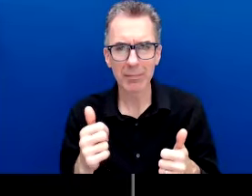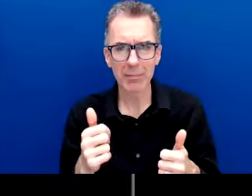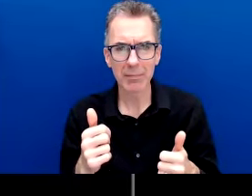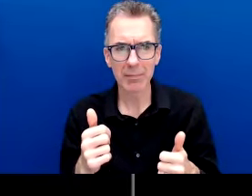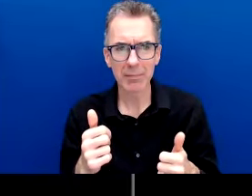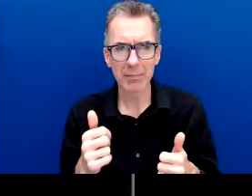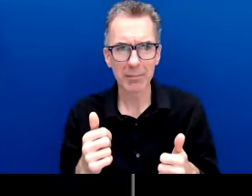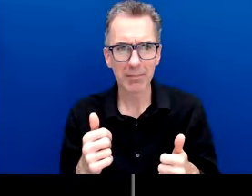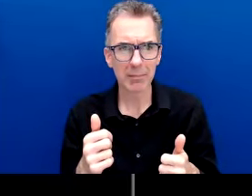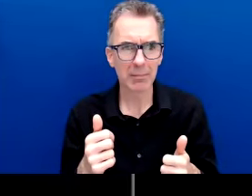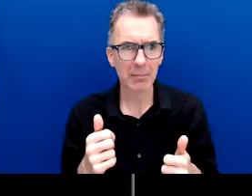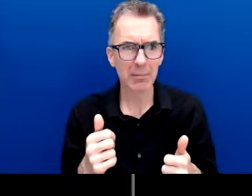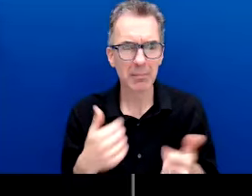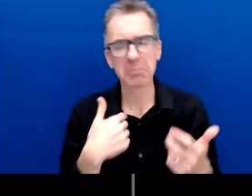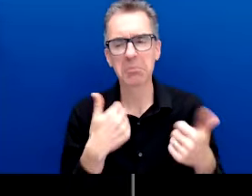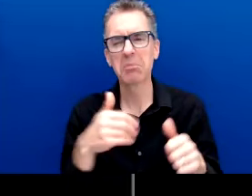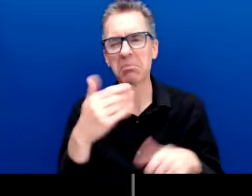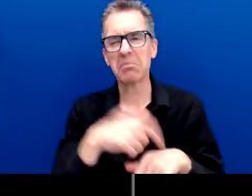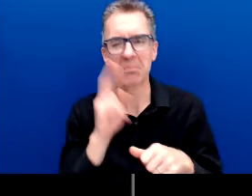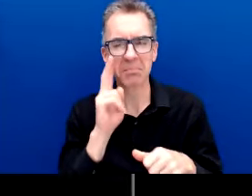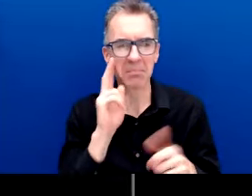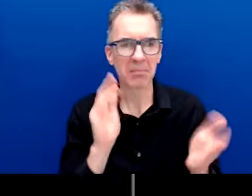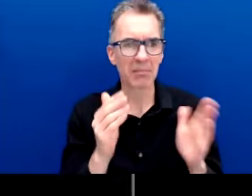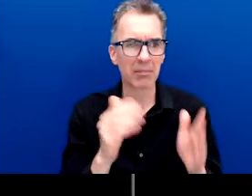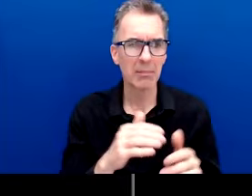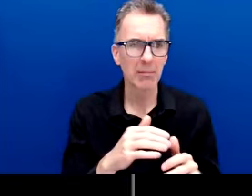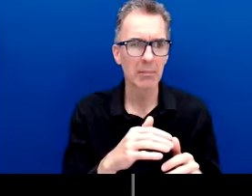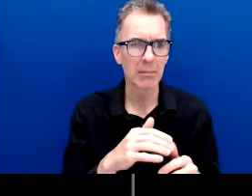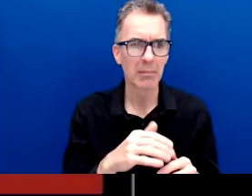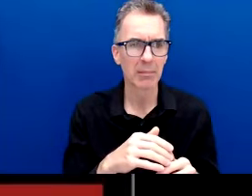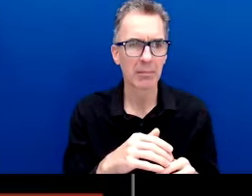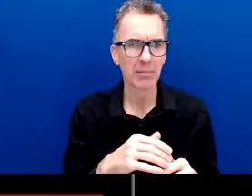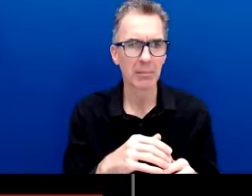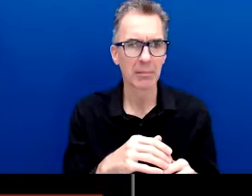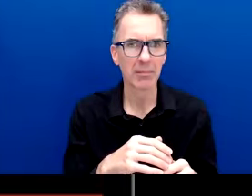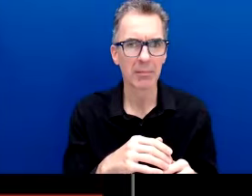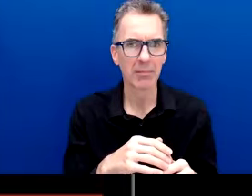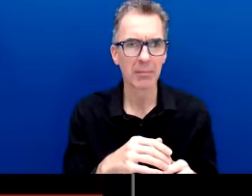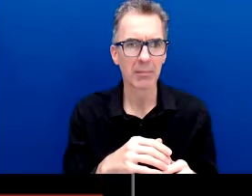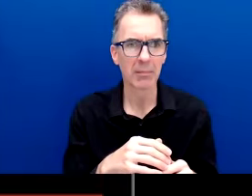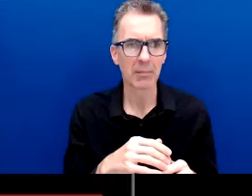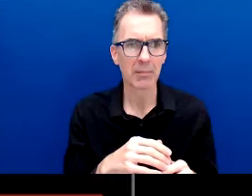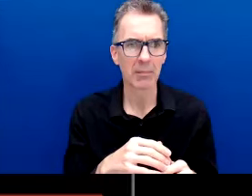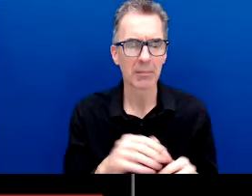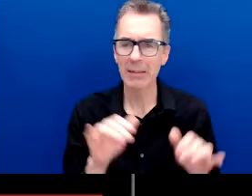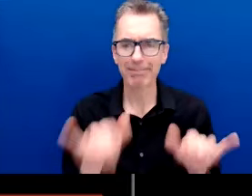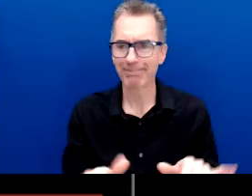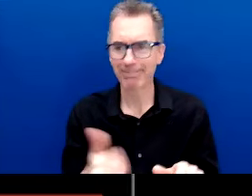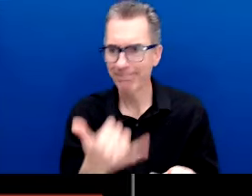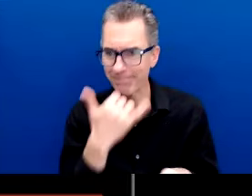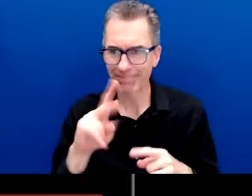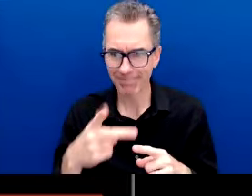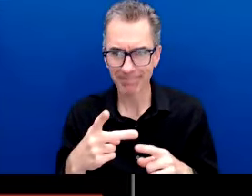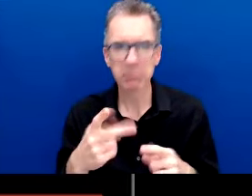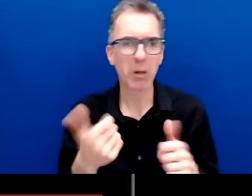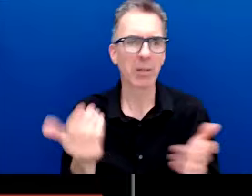I wanted to notice that. Okay, I'll check next time. The answers are supposed to scramble, but I don't know if they do in between questions. So I still got it wrong.